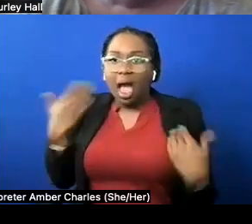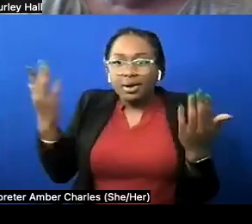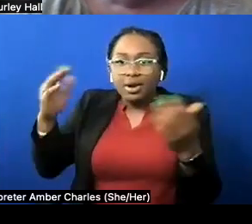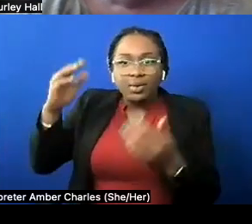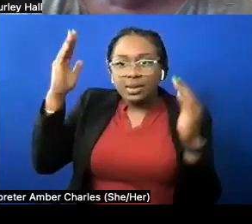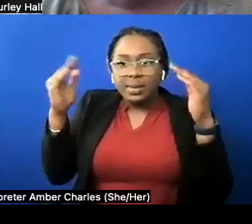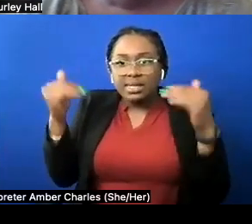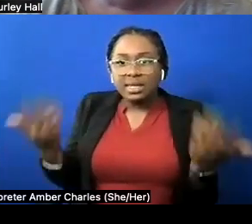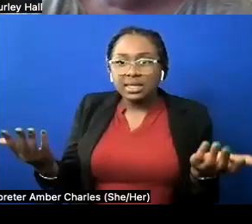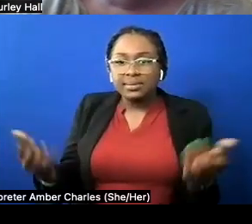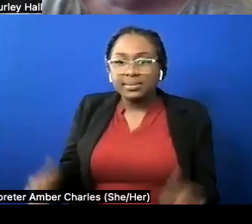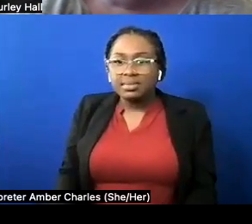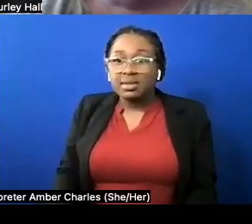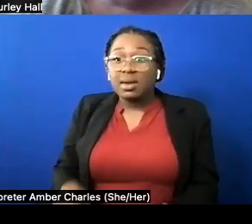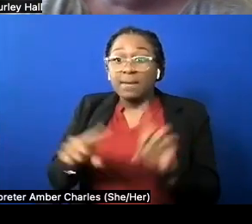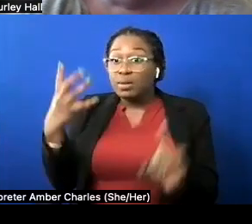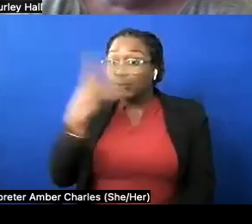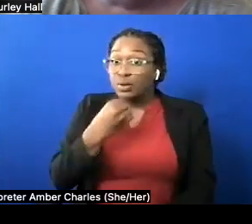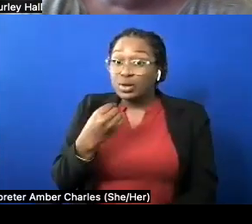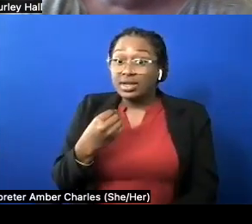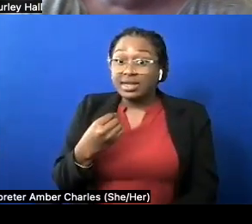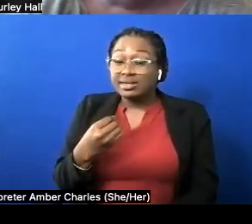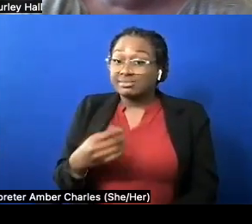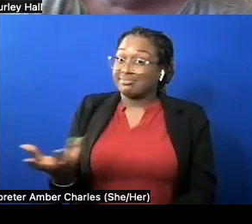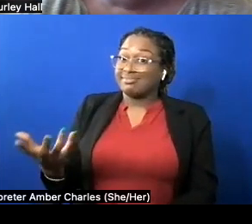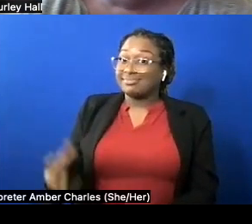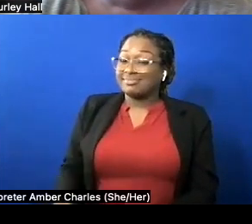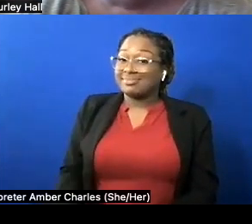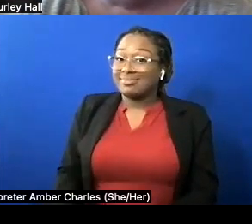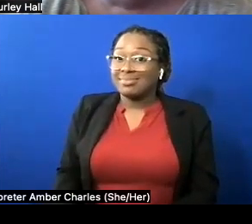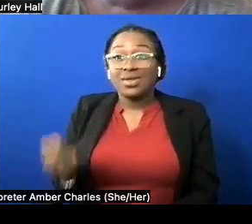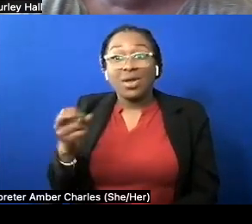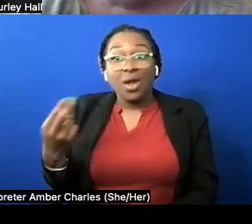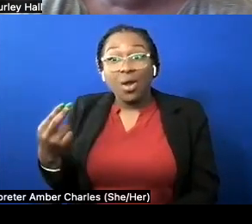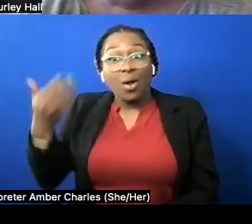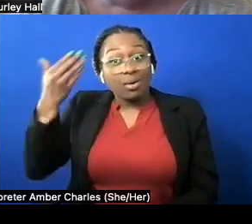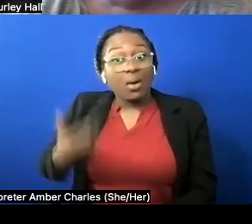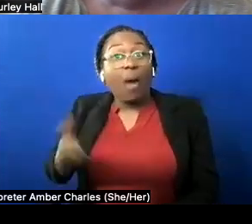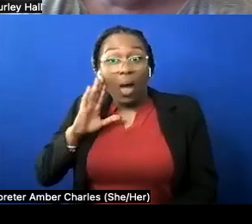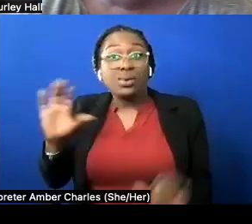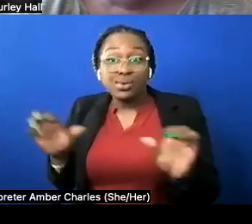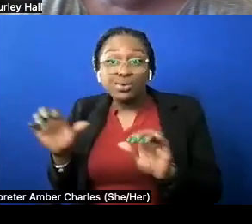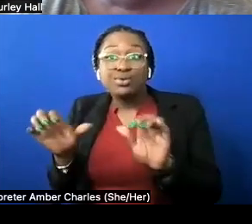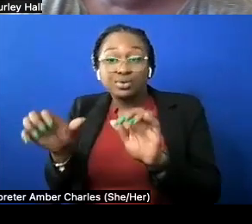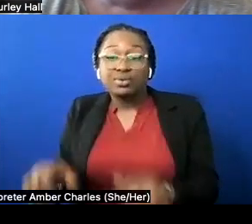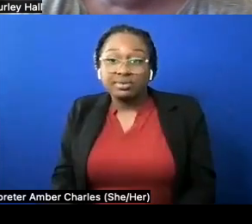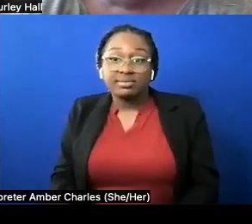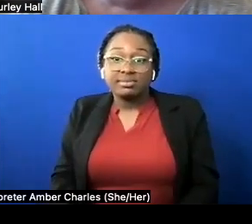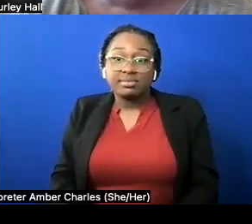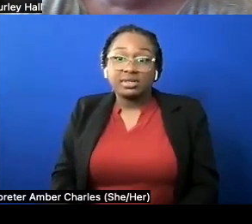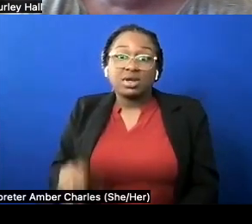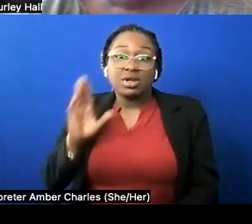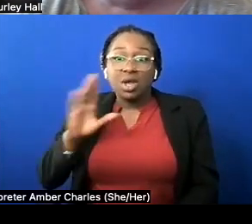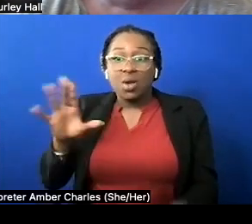right? But the beauty of Rihanna, she's like, oh, well, guess what? Here's what I'm gonna do. Y'all gonna take this little